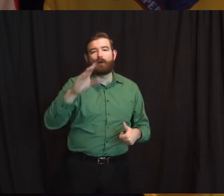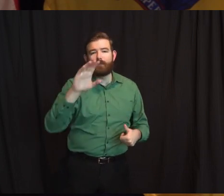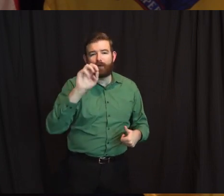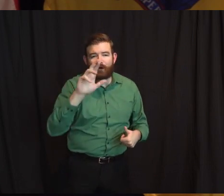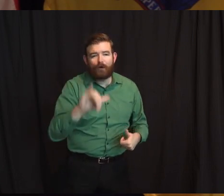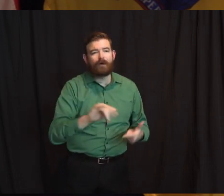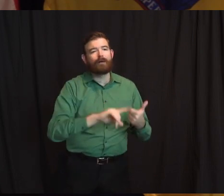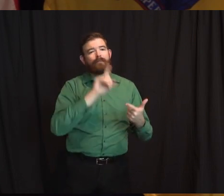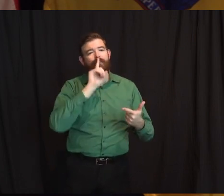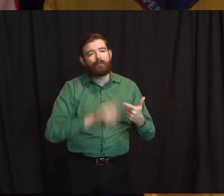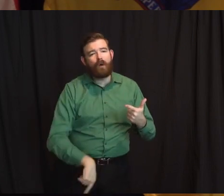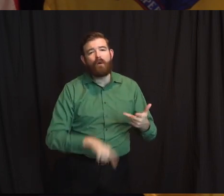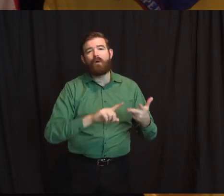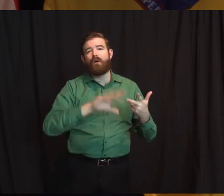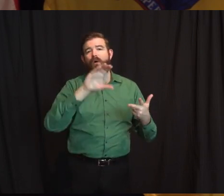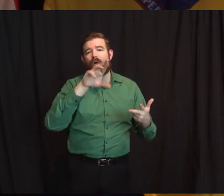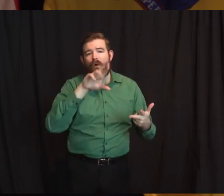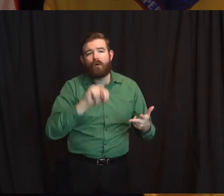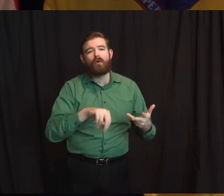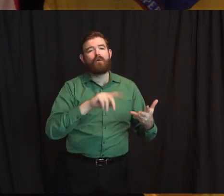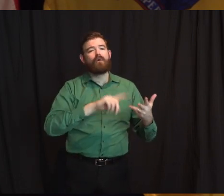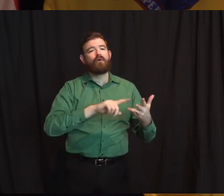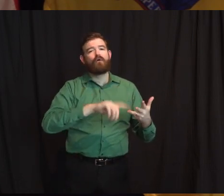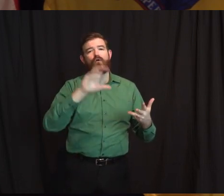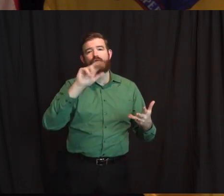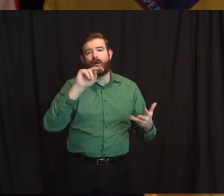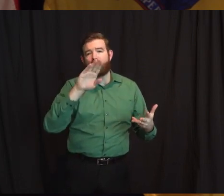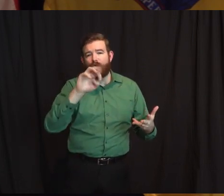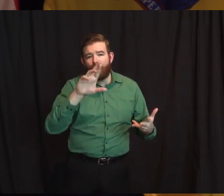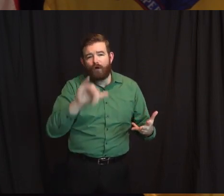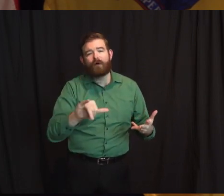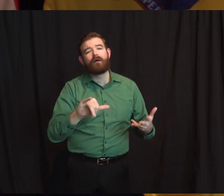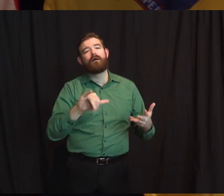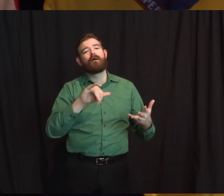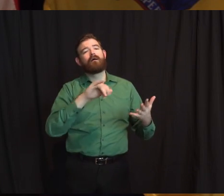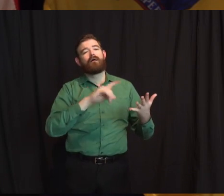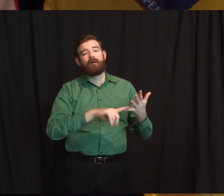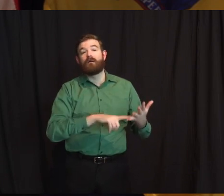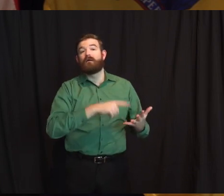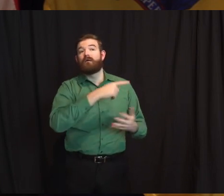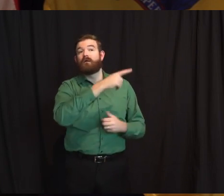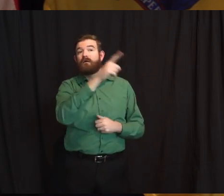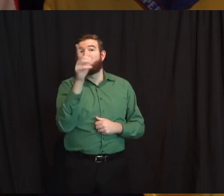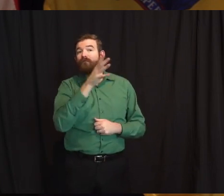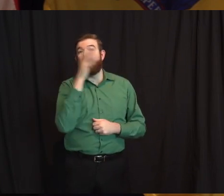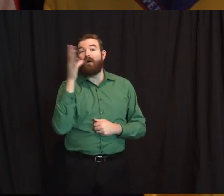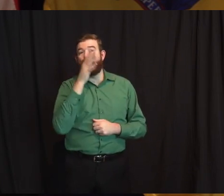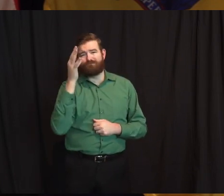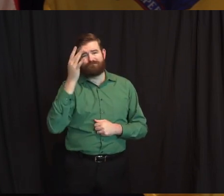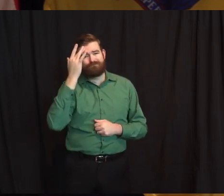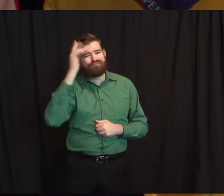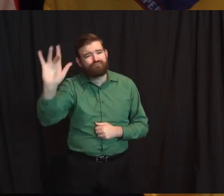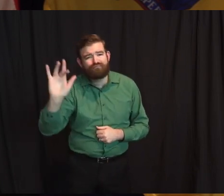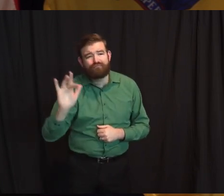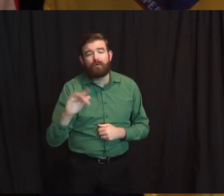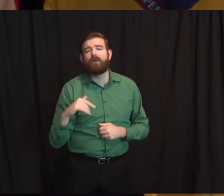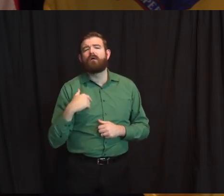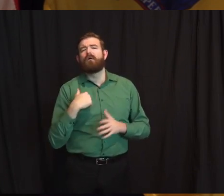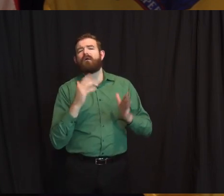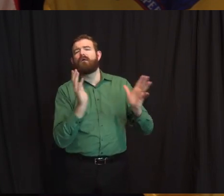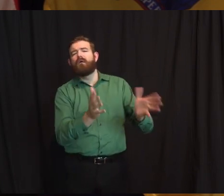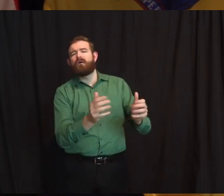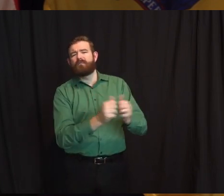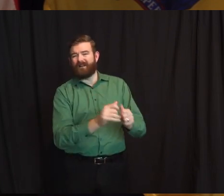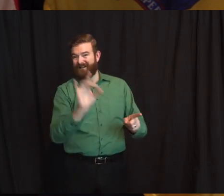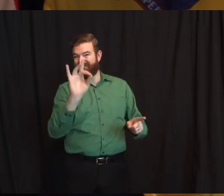cranberries, and for the creativity of our farmers. Yesterday, we hosted a call with 85 farm